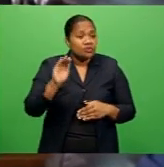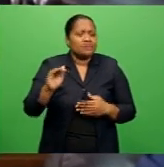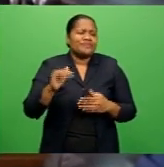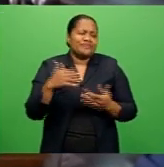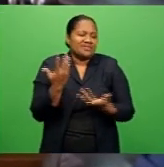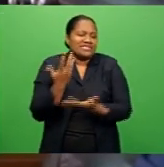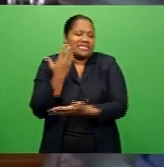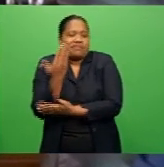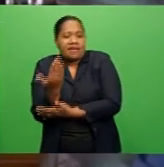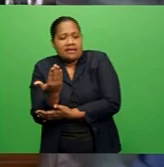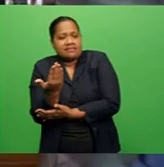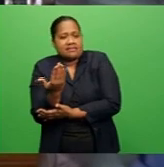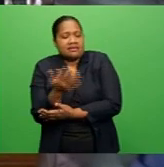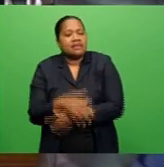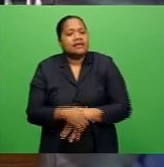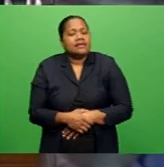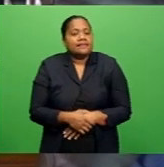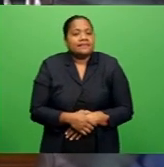depend on